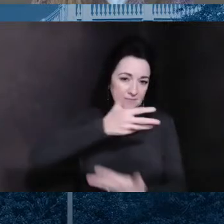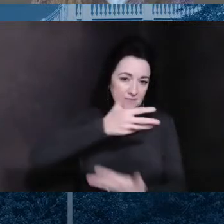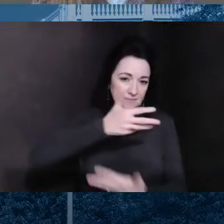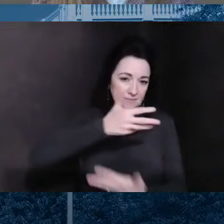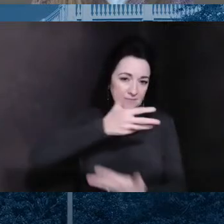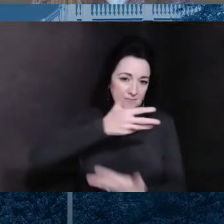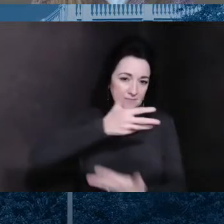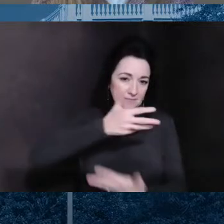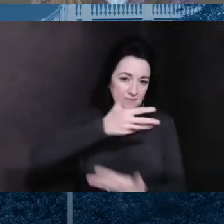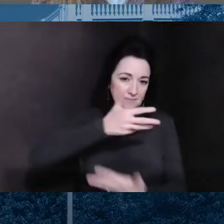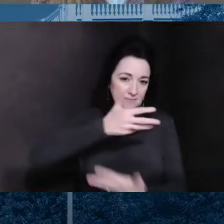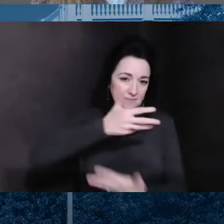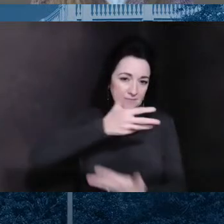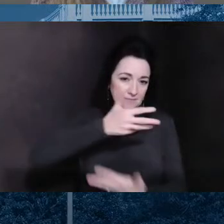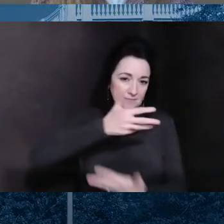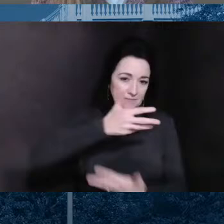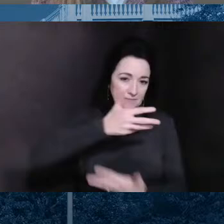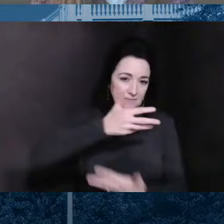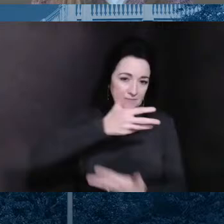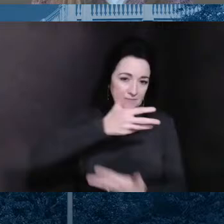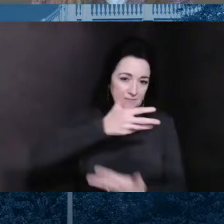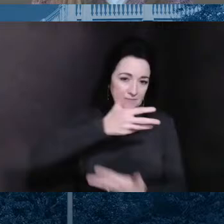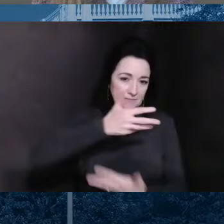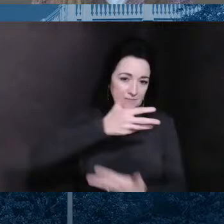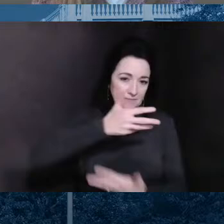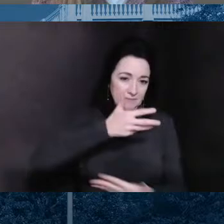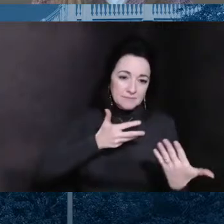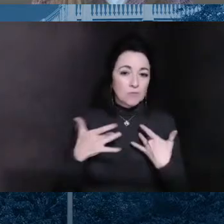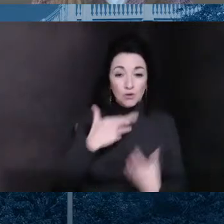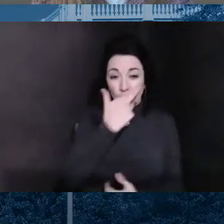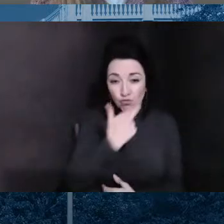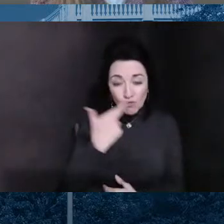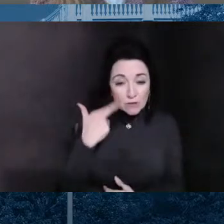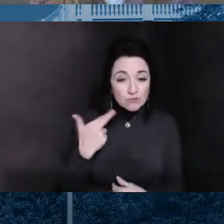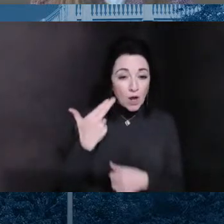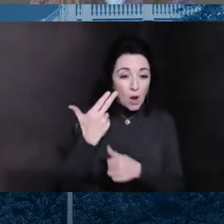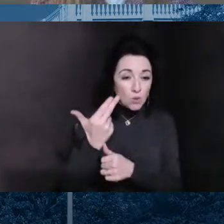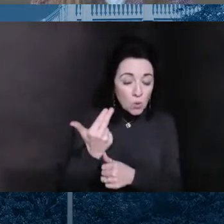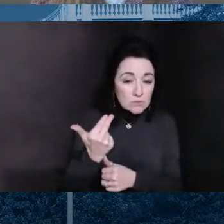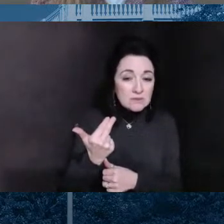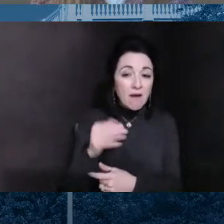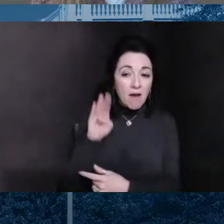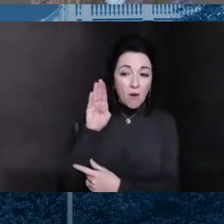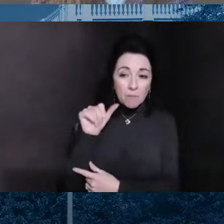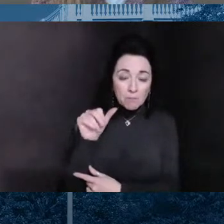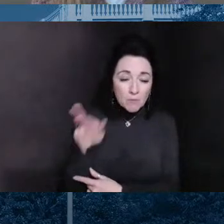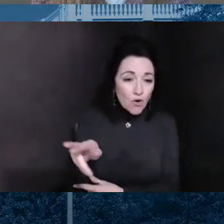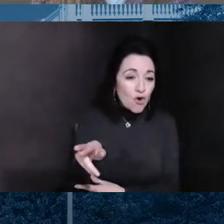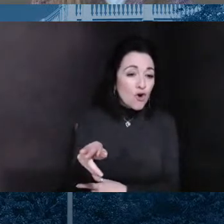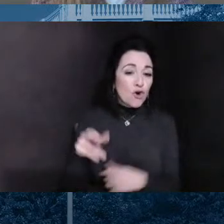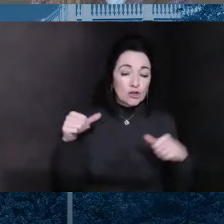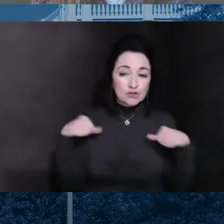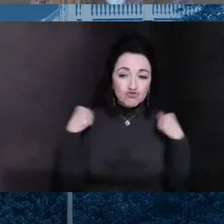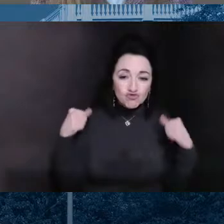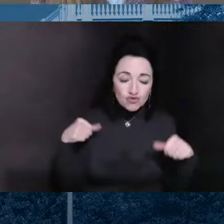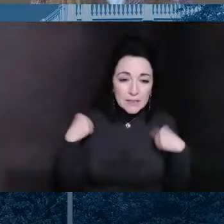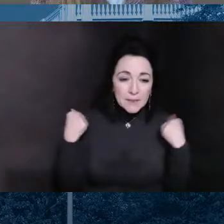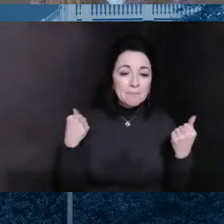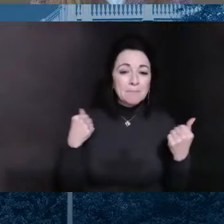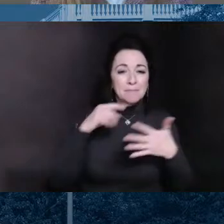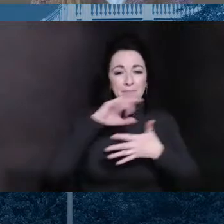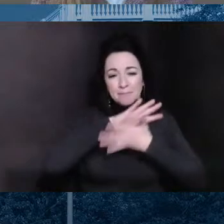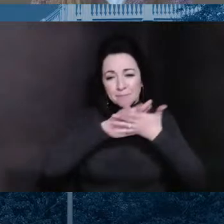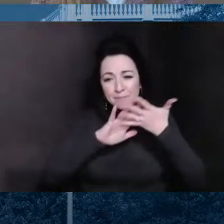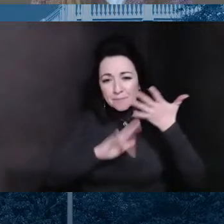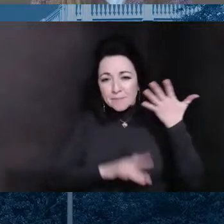dollars of support for our hospitality industries and other small businesses beyond what other states have been doing.